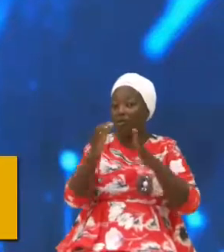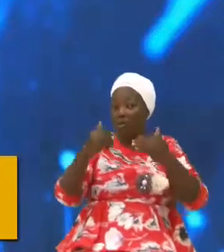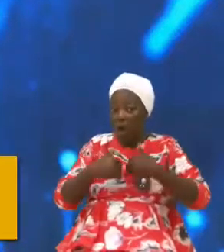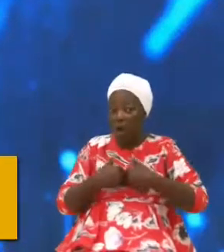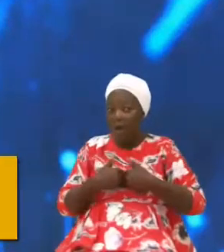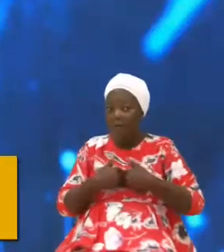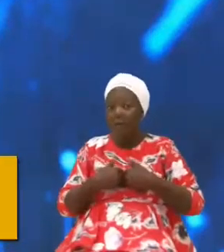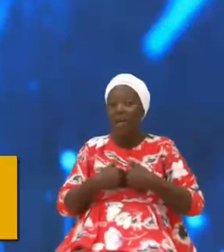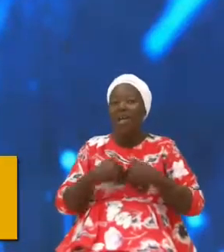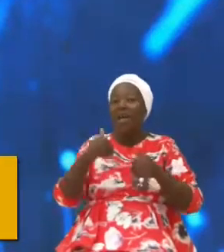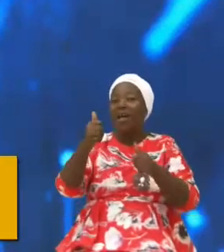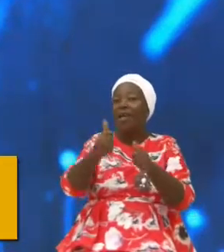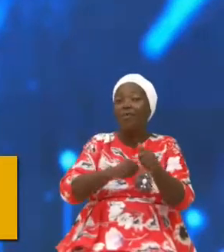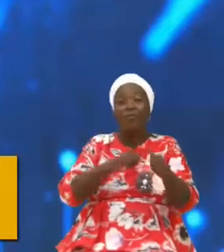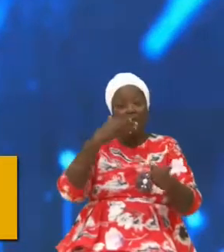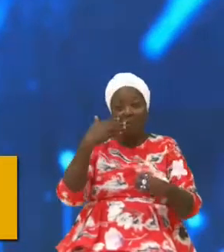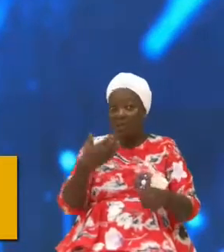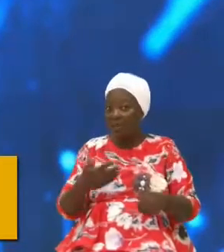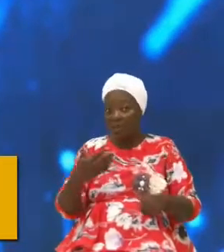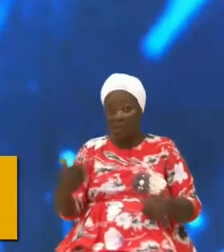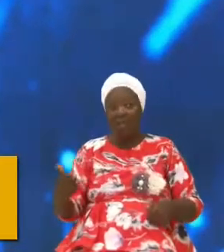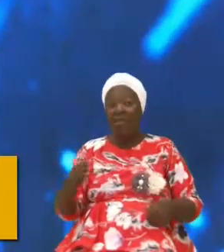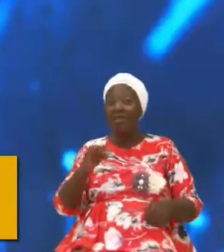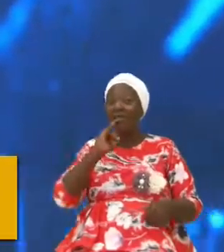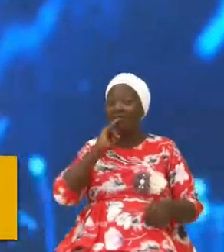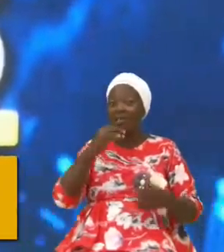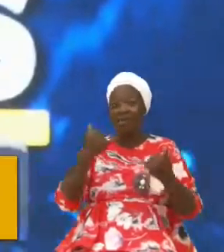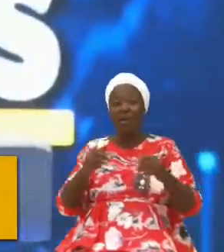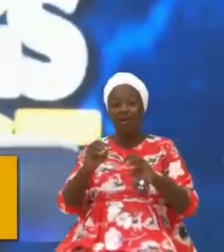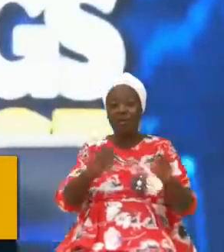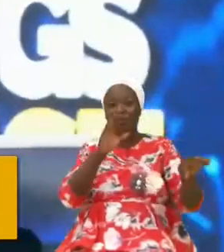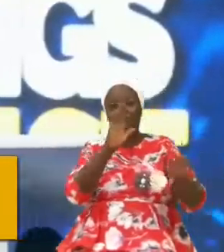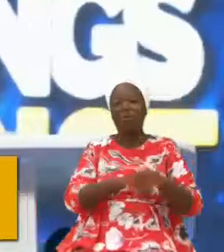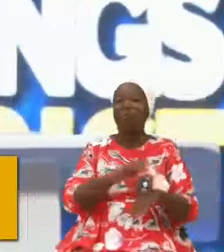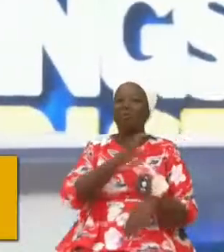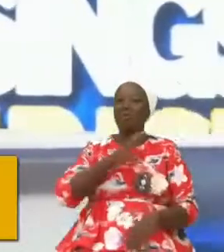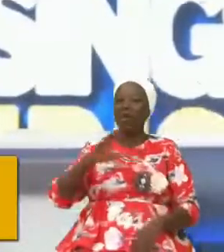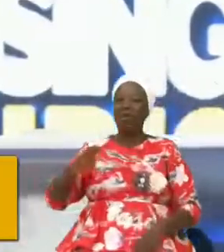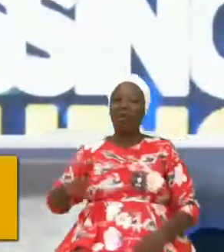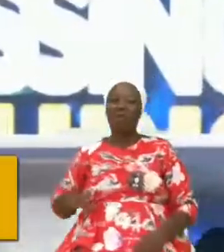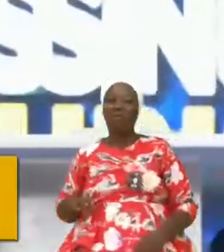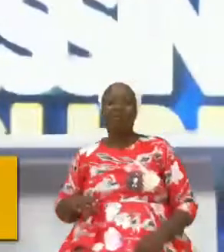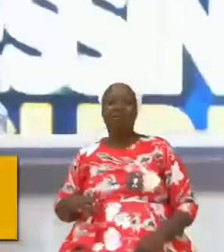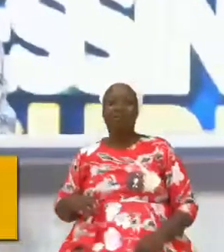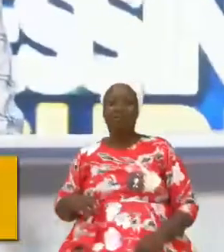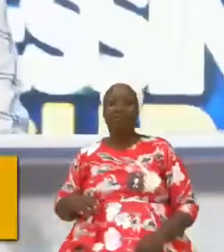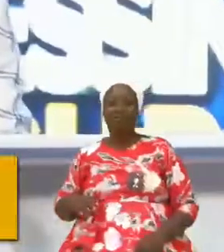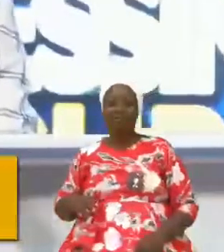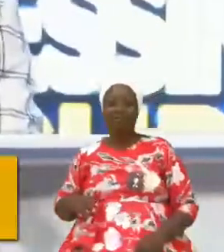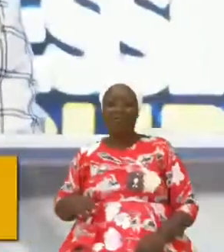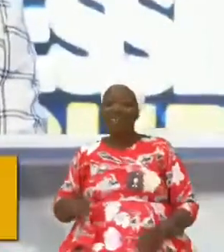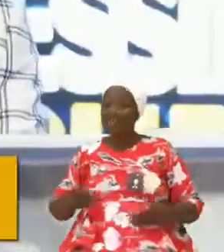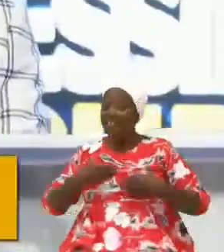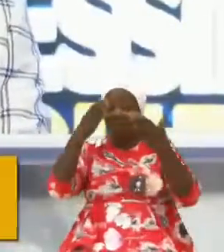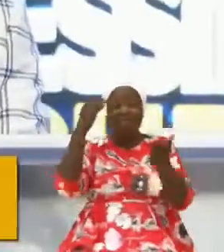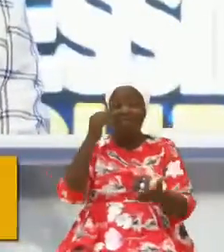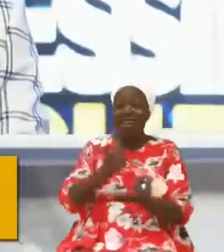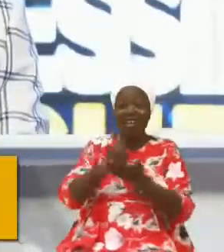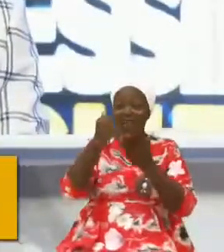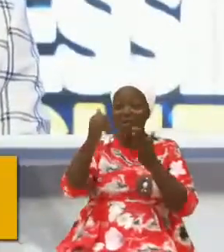your infirmity, all the problems you have, everything is laid on